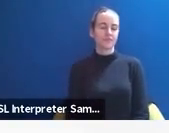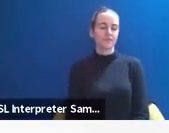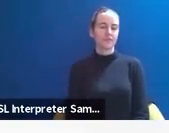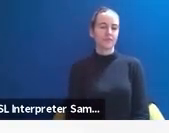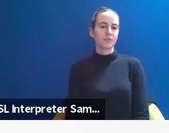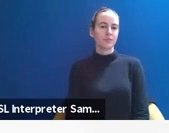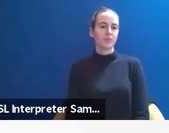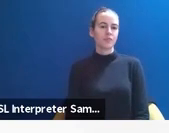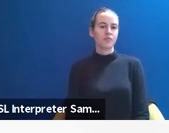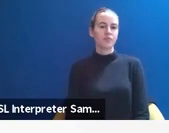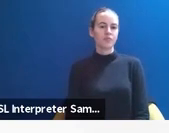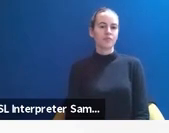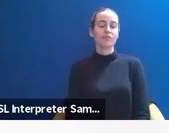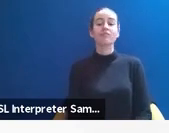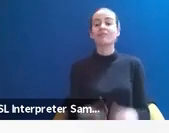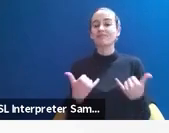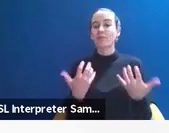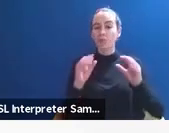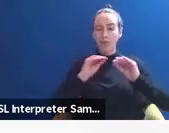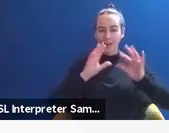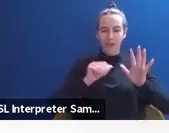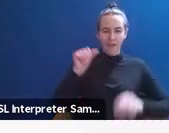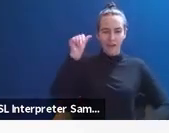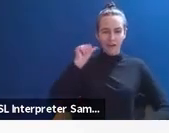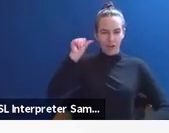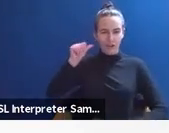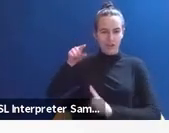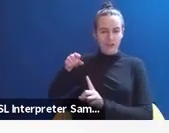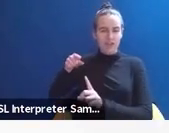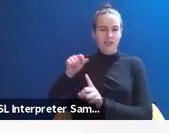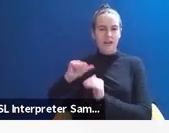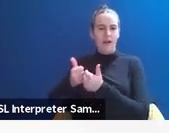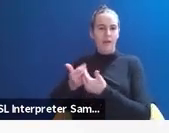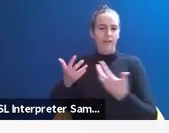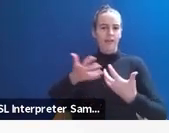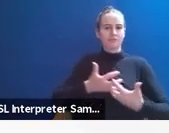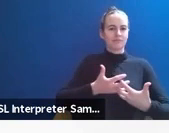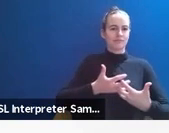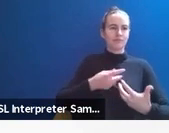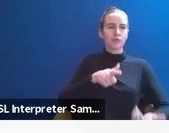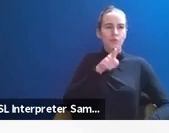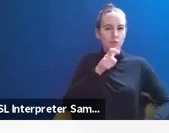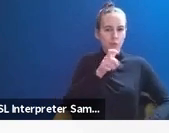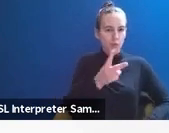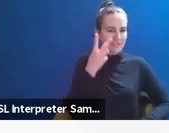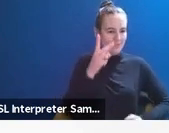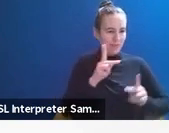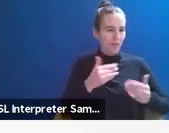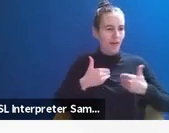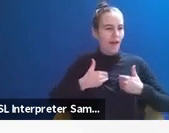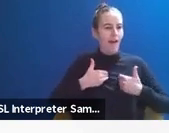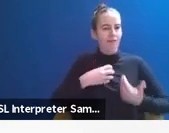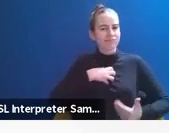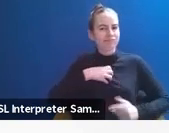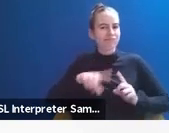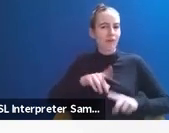So I just want to clarify how audiology fits into the professional space as far as who sees patients with ear complaints.